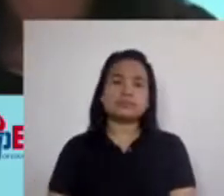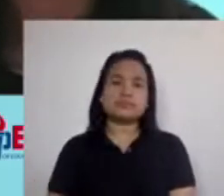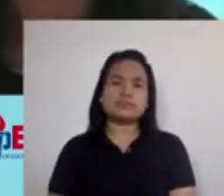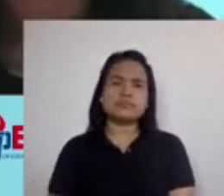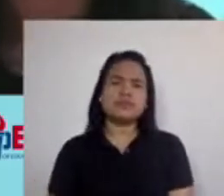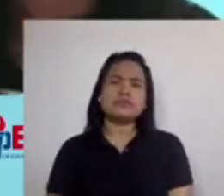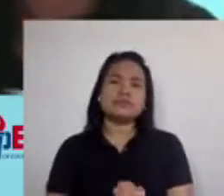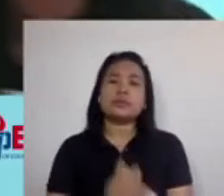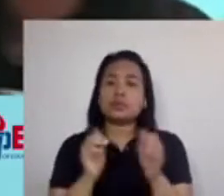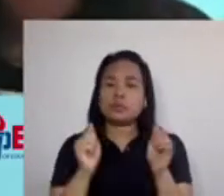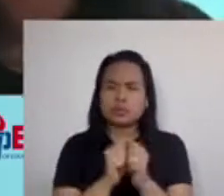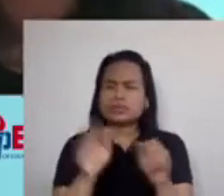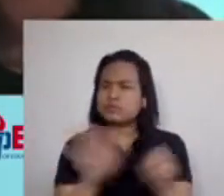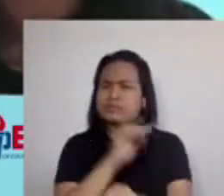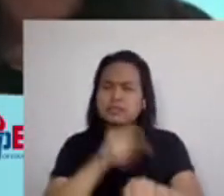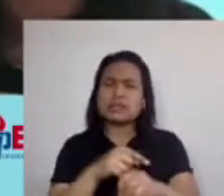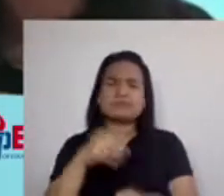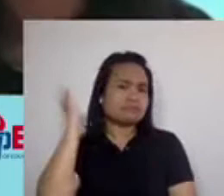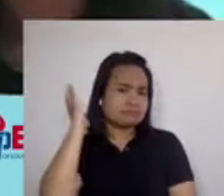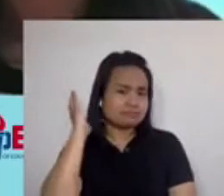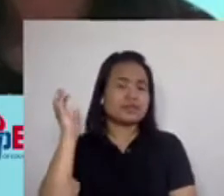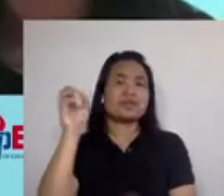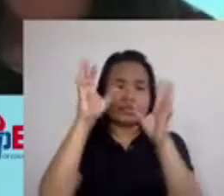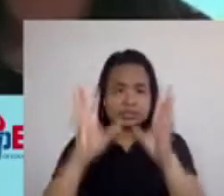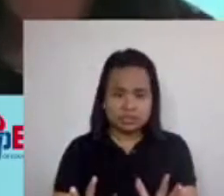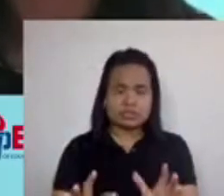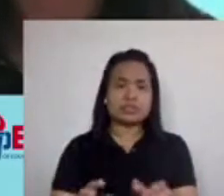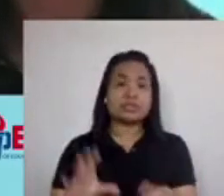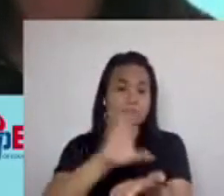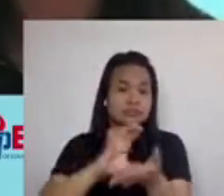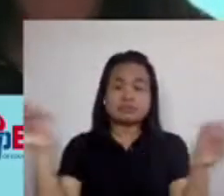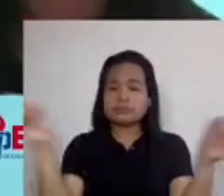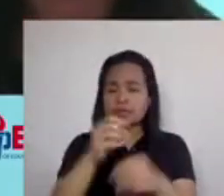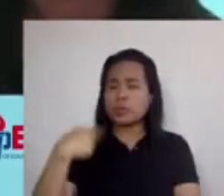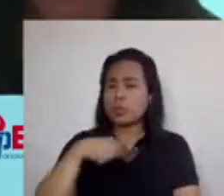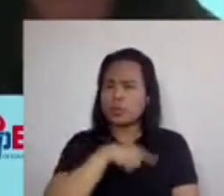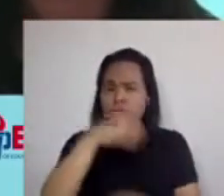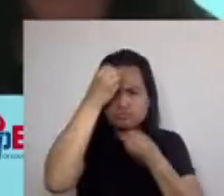teacher broadcasters in the central office, we were informed that there are